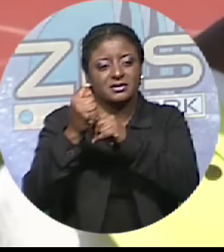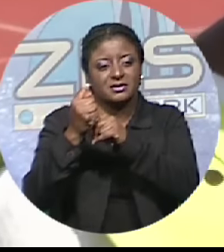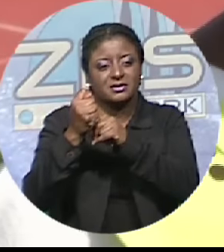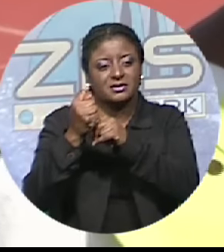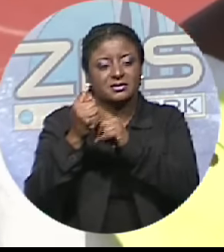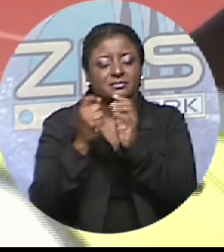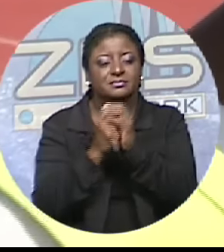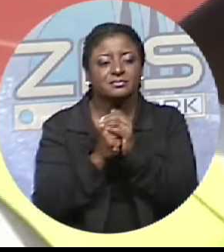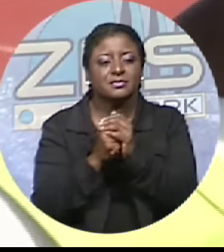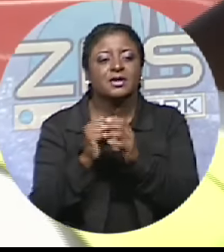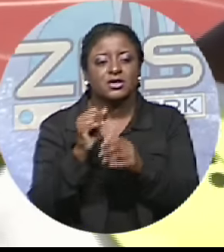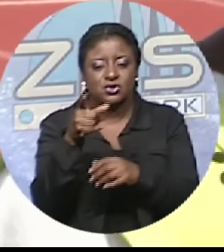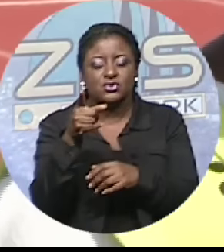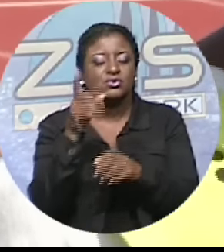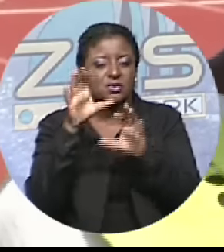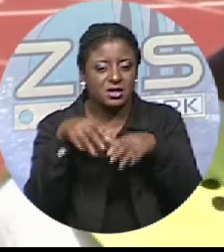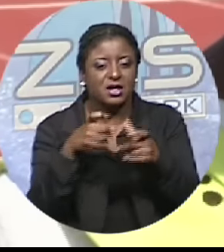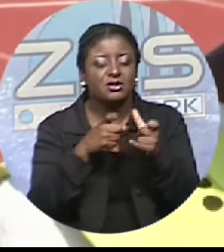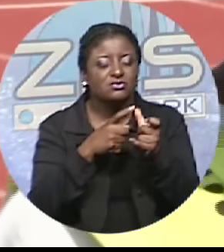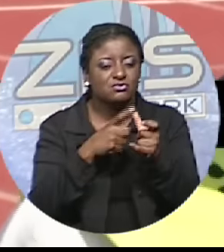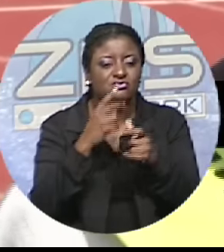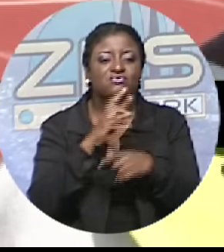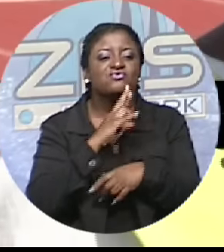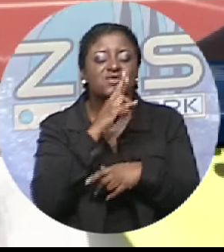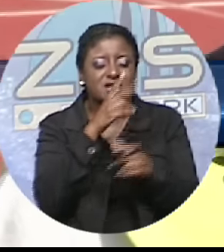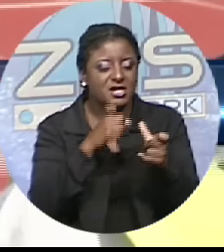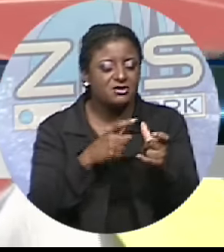run, you really good run.